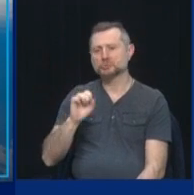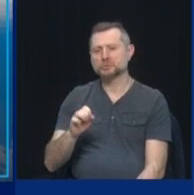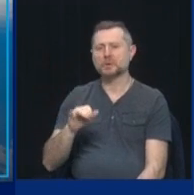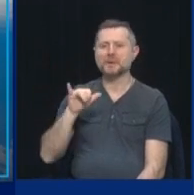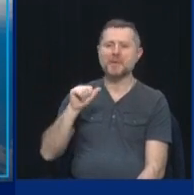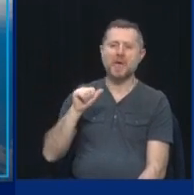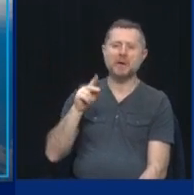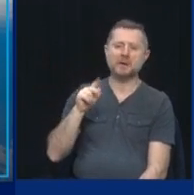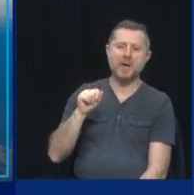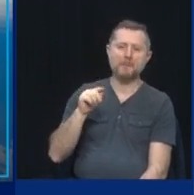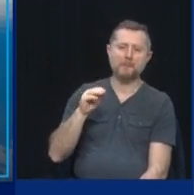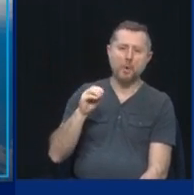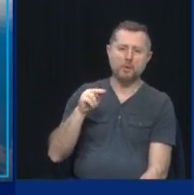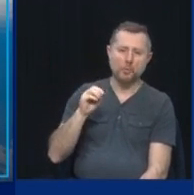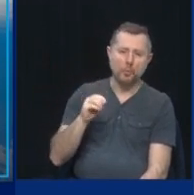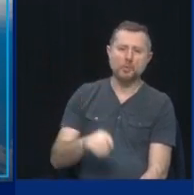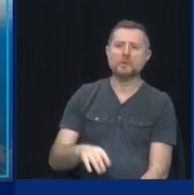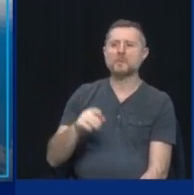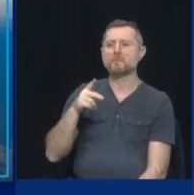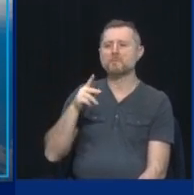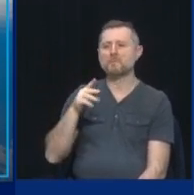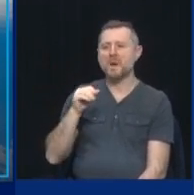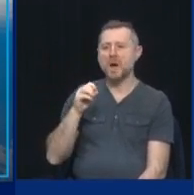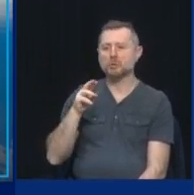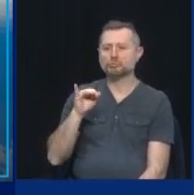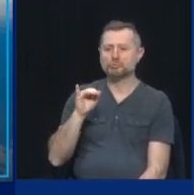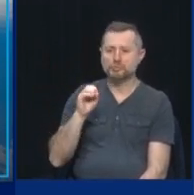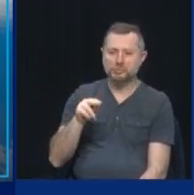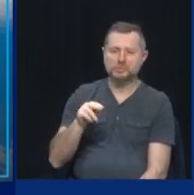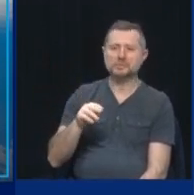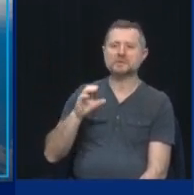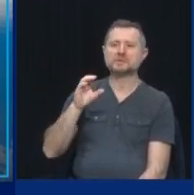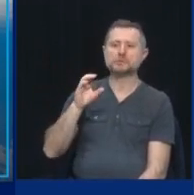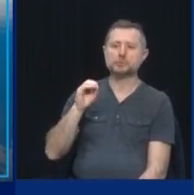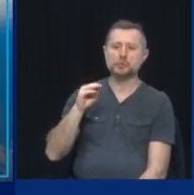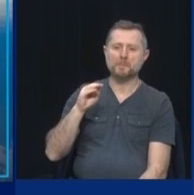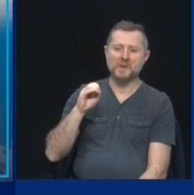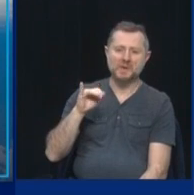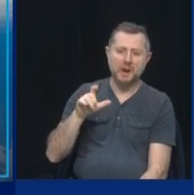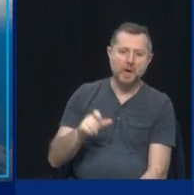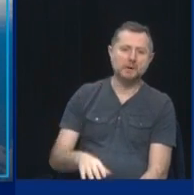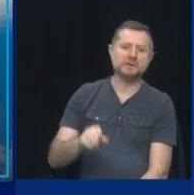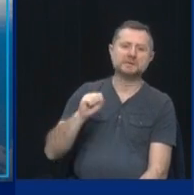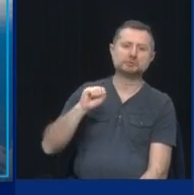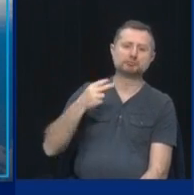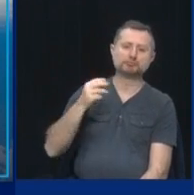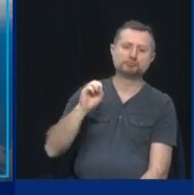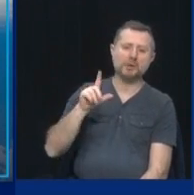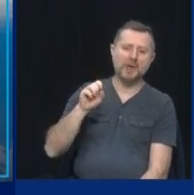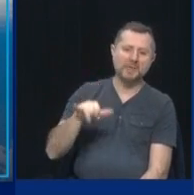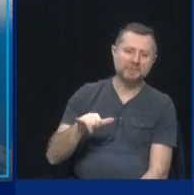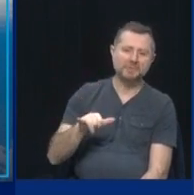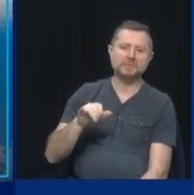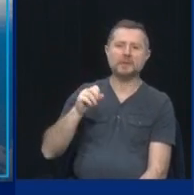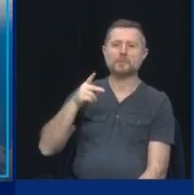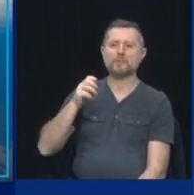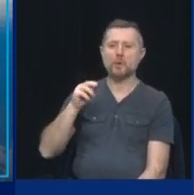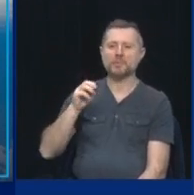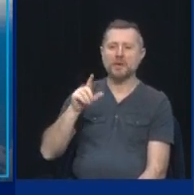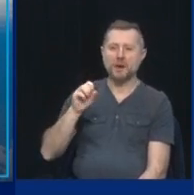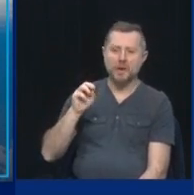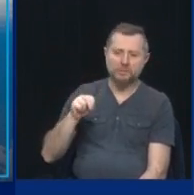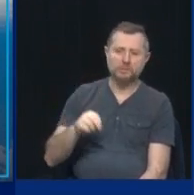Mariam Khalil, Ashley Hanrahan. They're going to be with us on the tour. This is probably not only